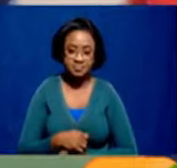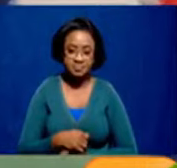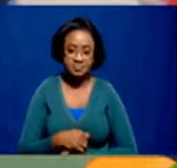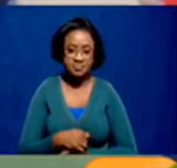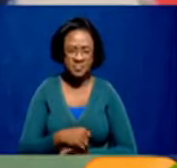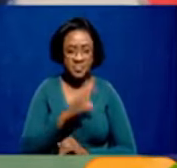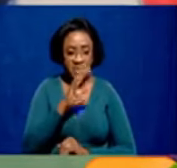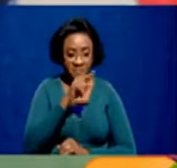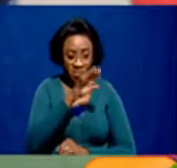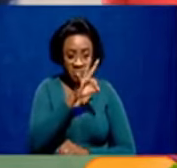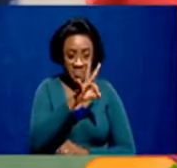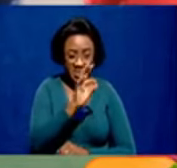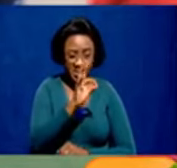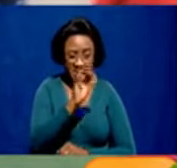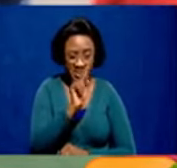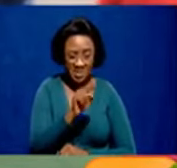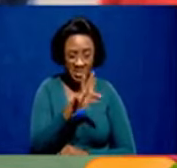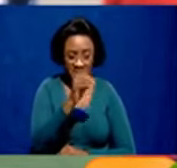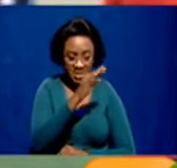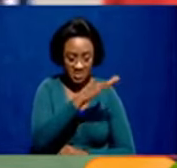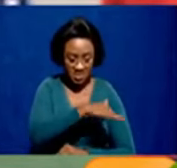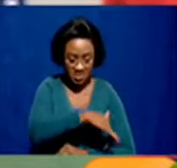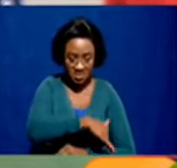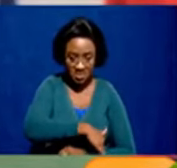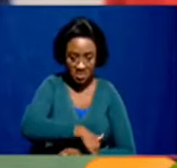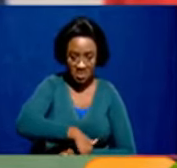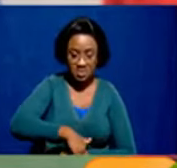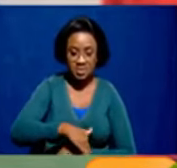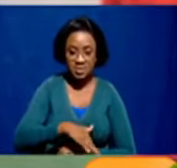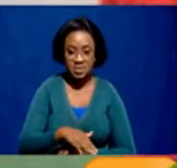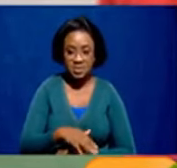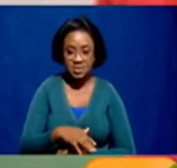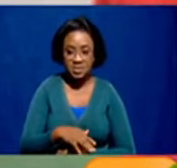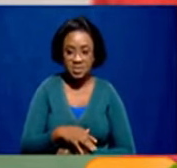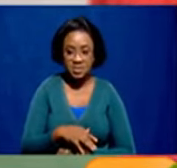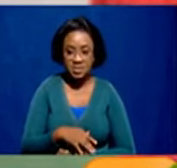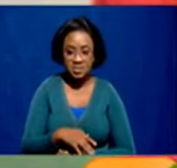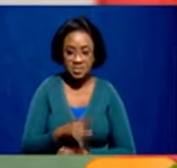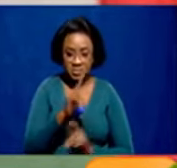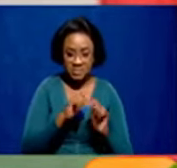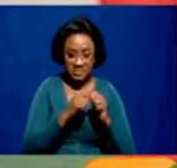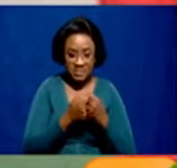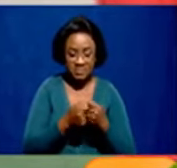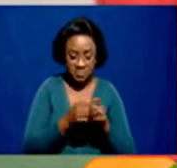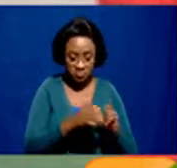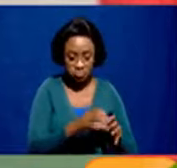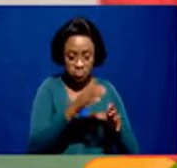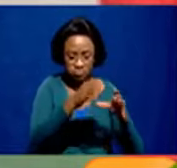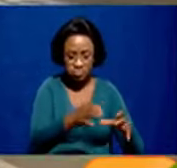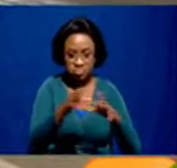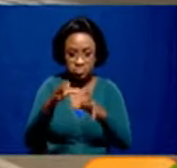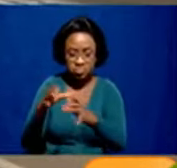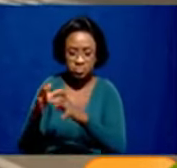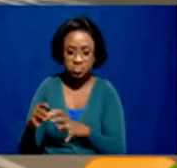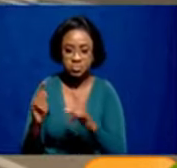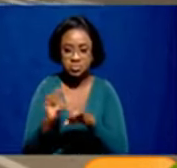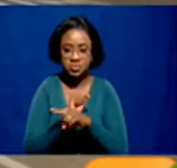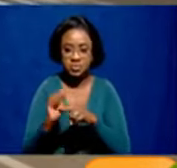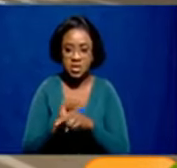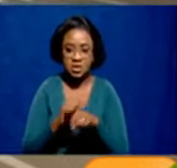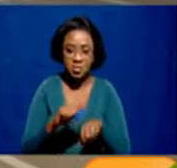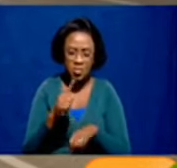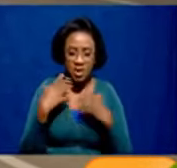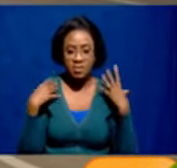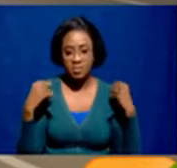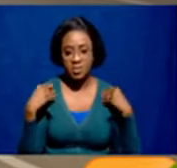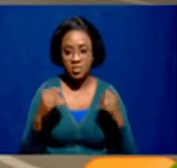time, 3:30, up to late in the night, your teams are arranged according to the time they're going to train today.